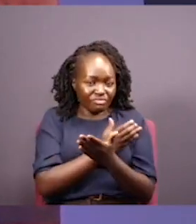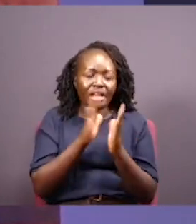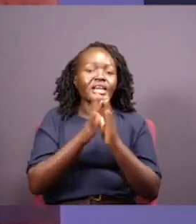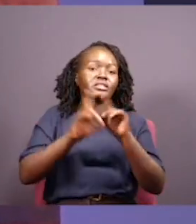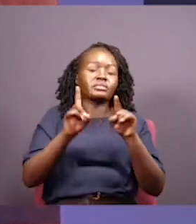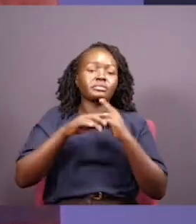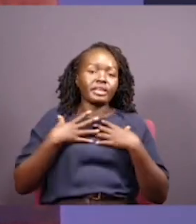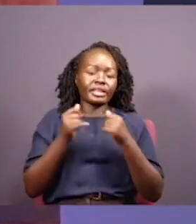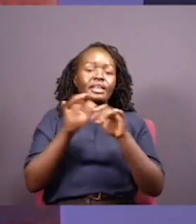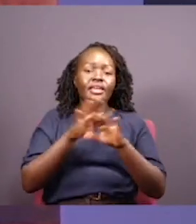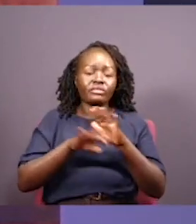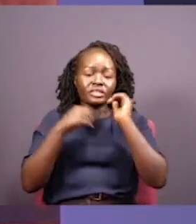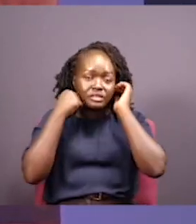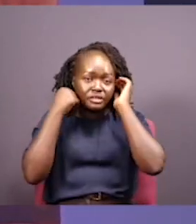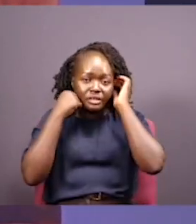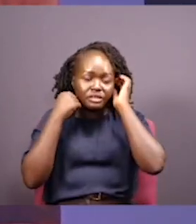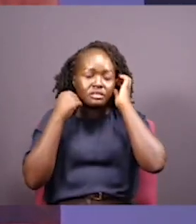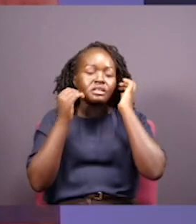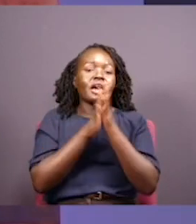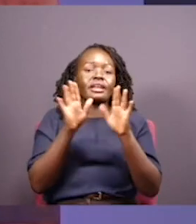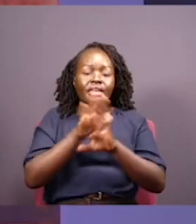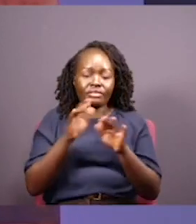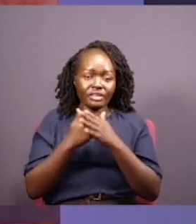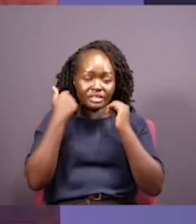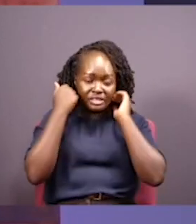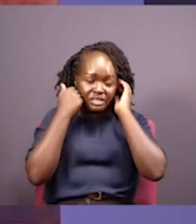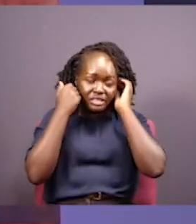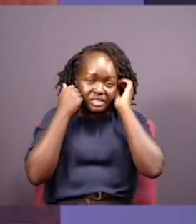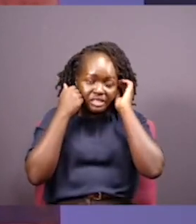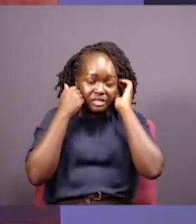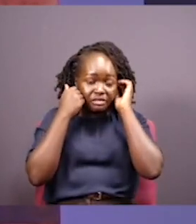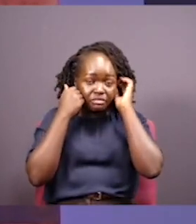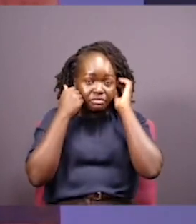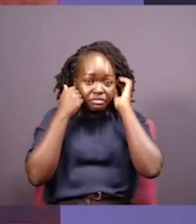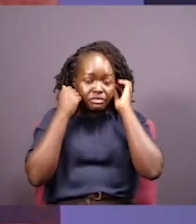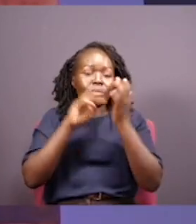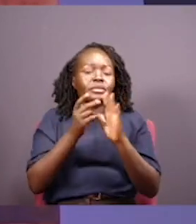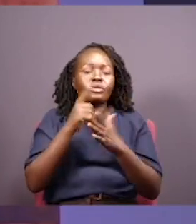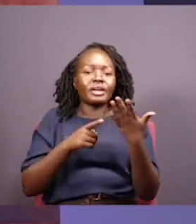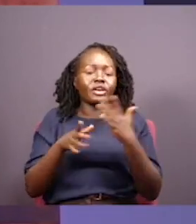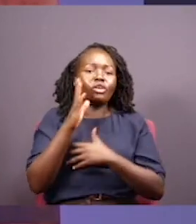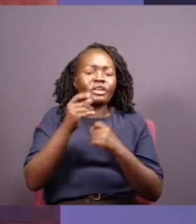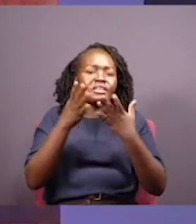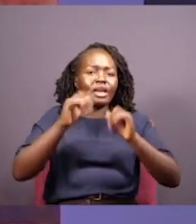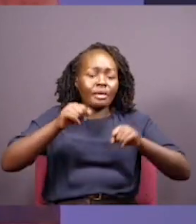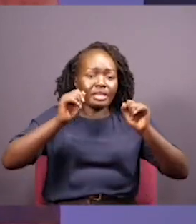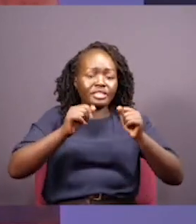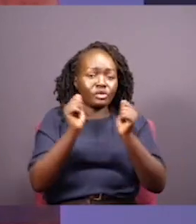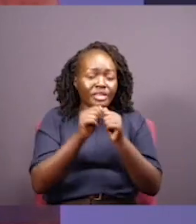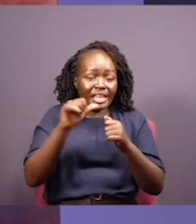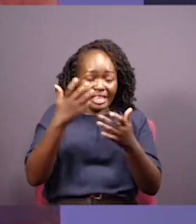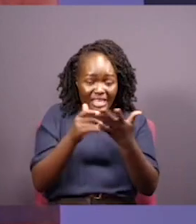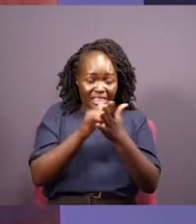every disease and every sickness. In other words, Jesus equipped them with whatever they needed